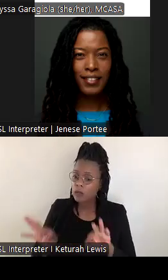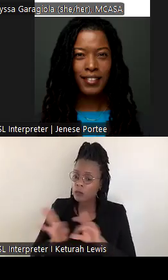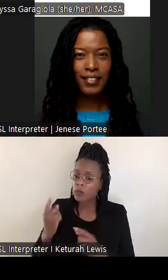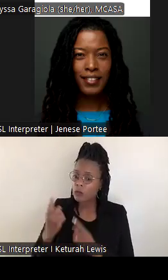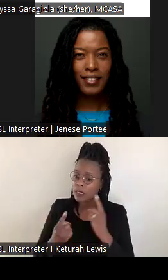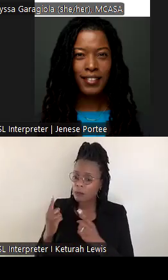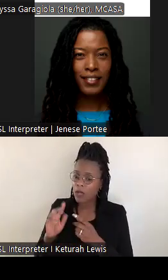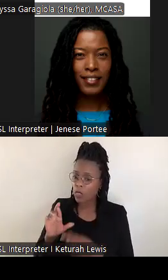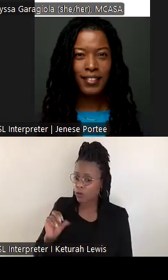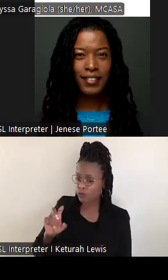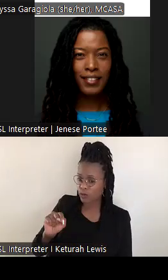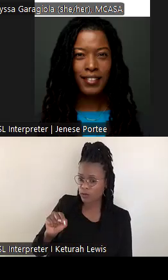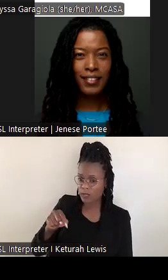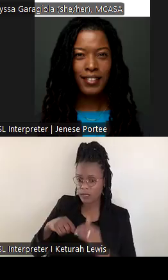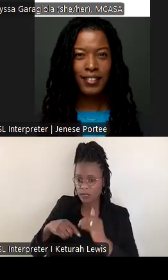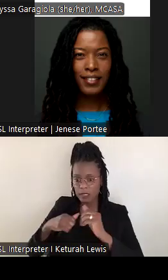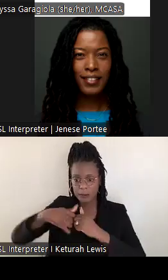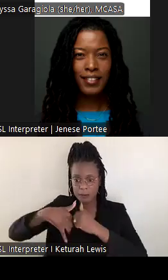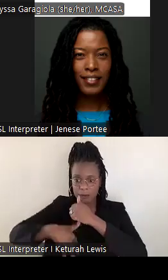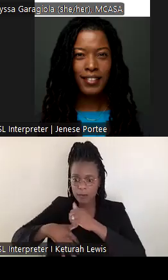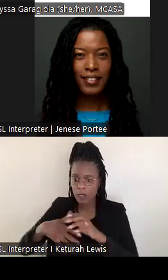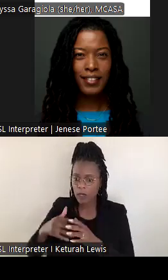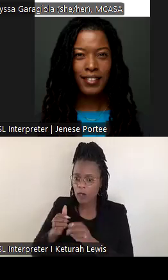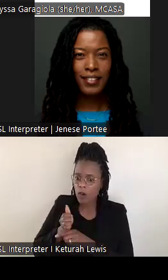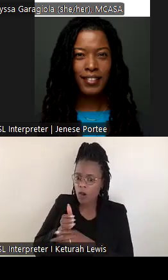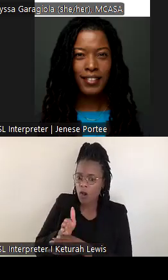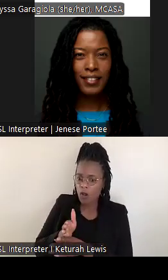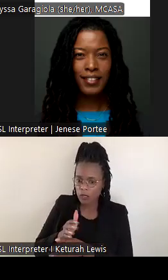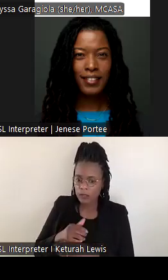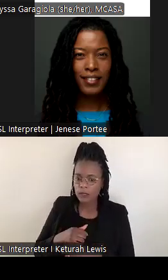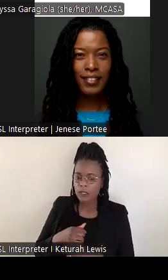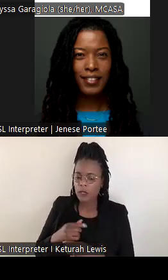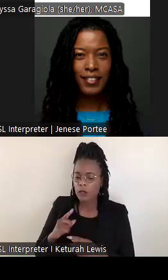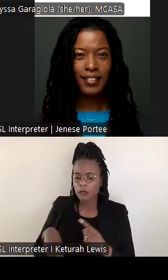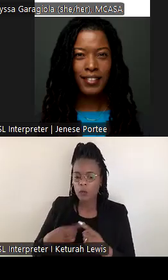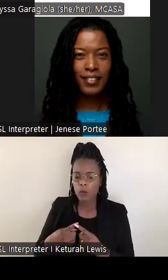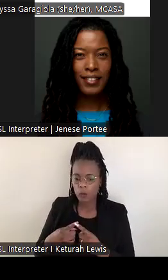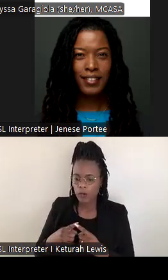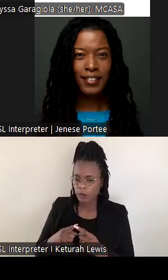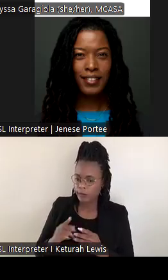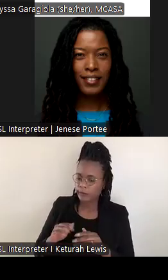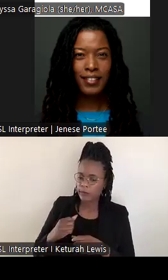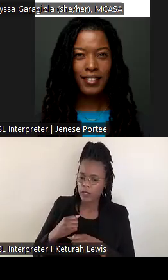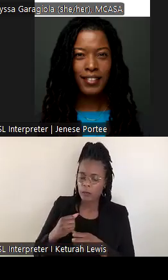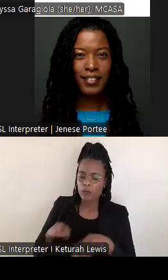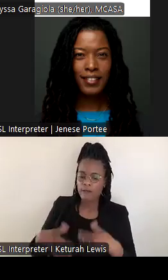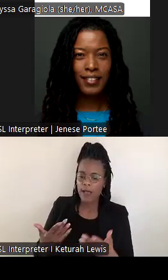our work when we are doing direct services with survivors and navigating systems to support them. So one of the things